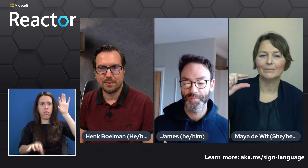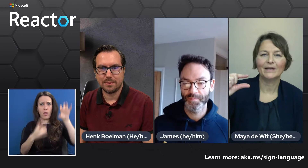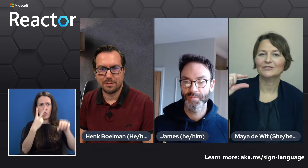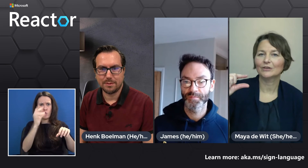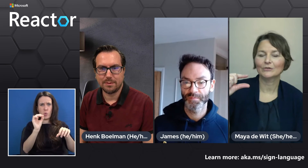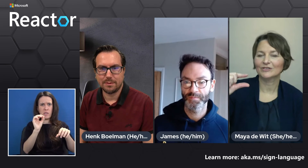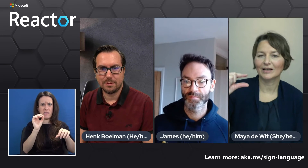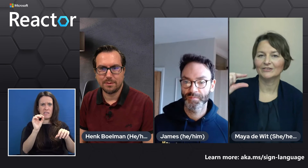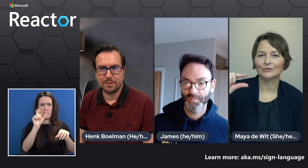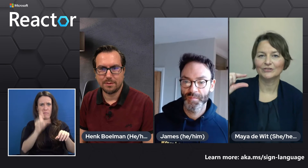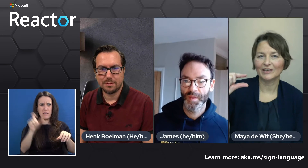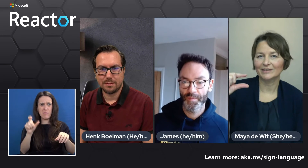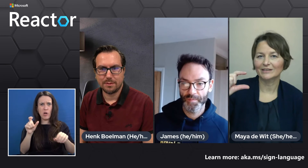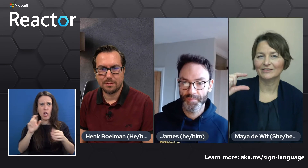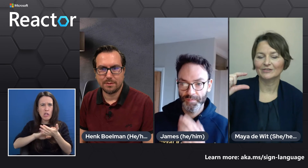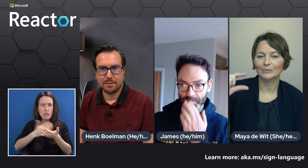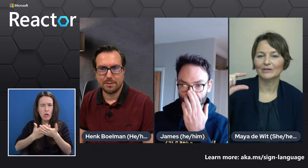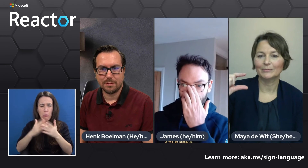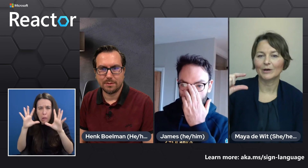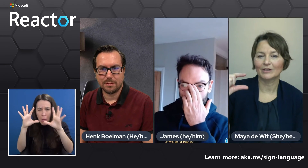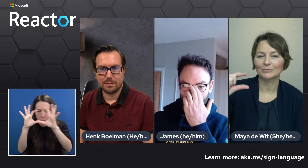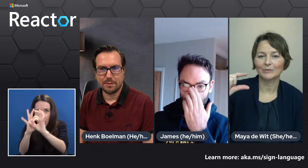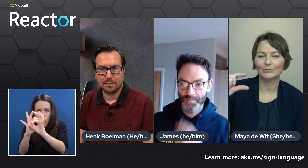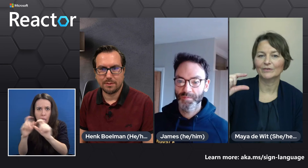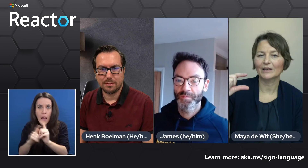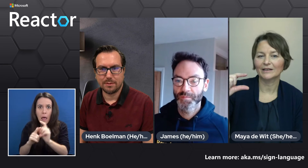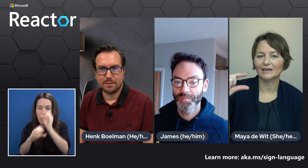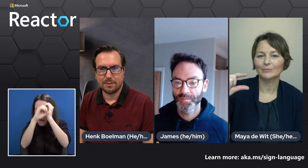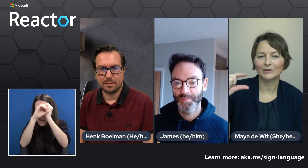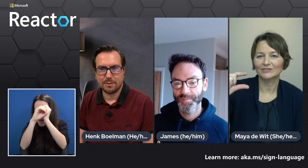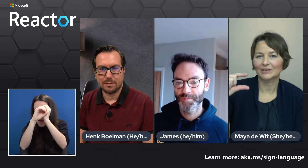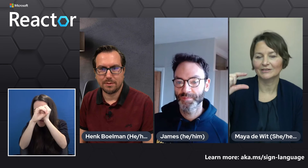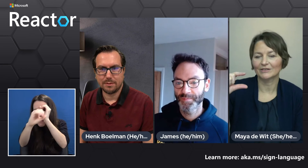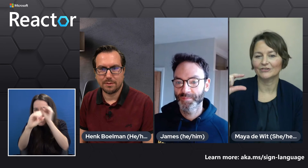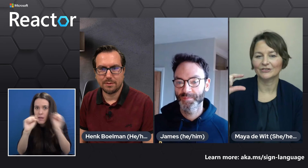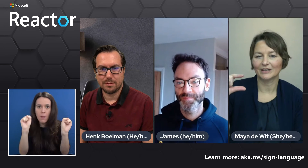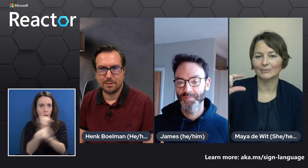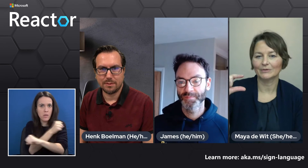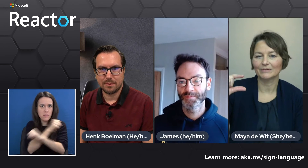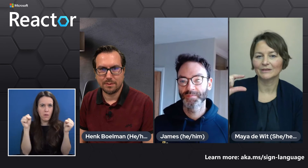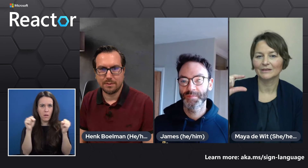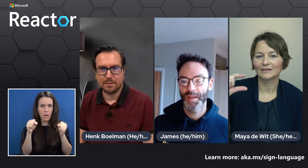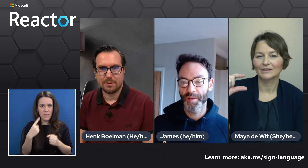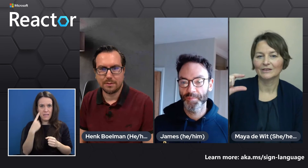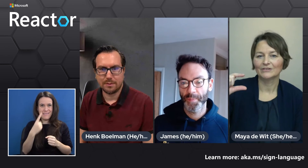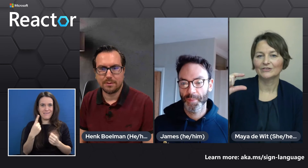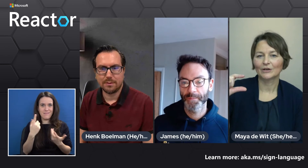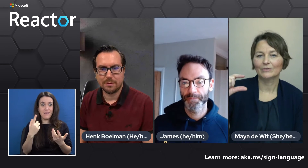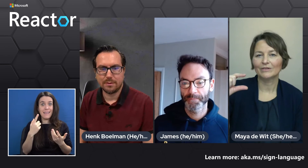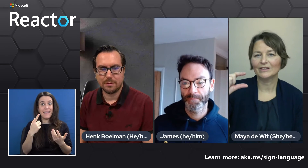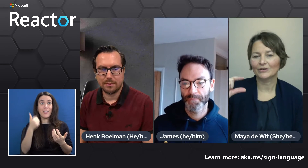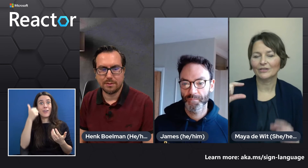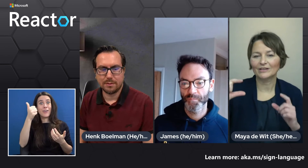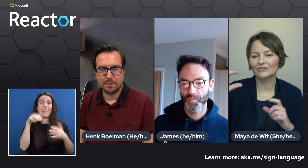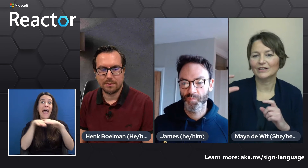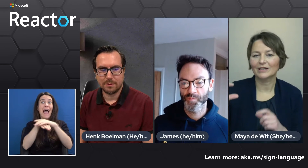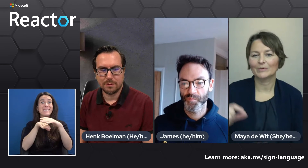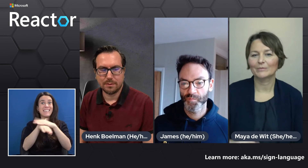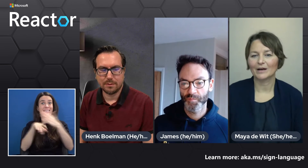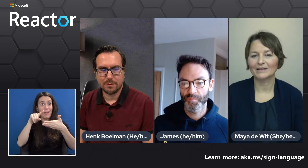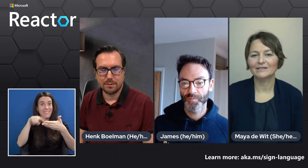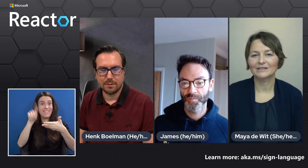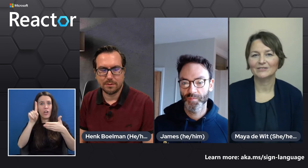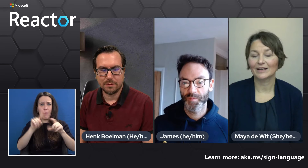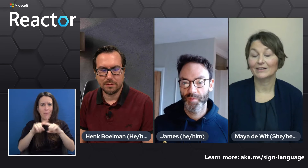Yeah. It makes no sense. You tick the accessibility box by providing it, but it's not understandable. Yeah. So these are things to keep